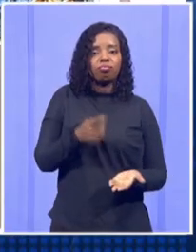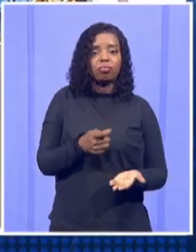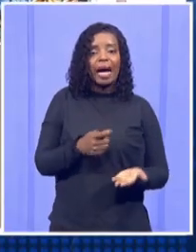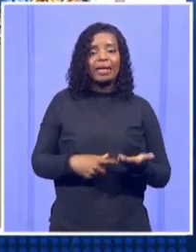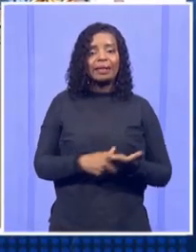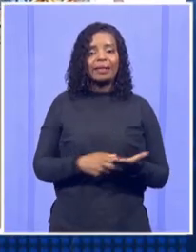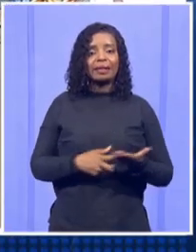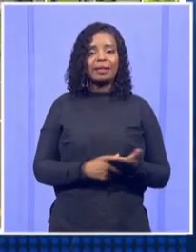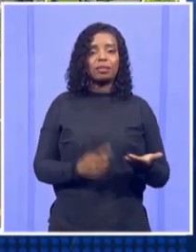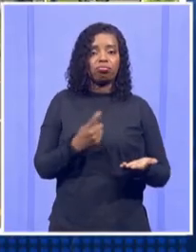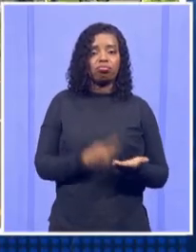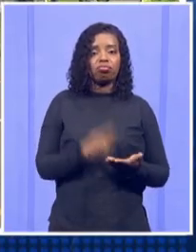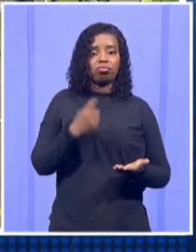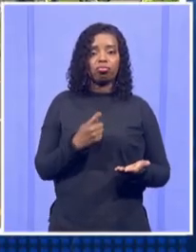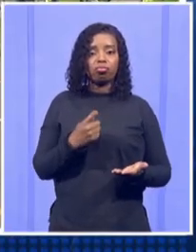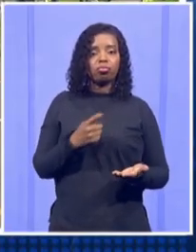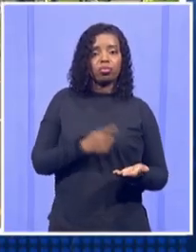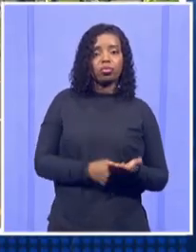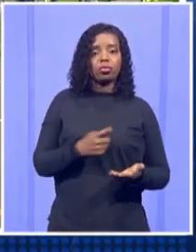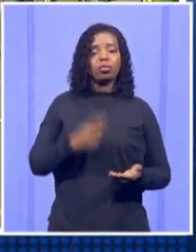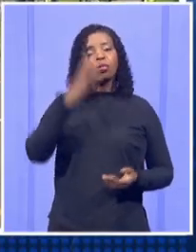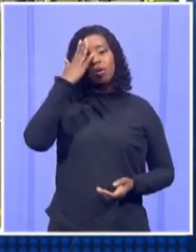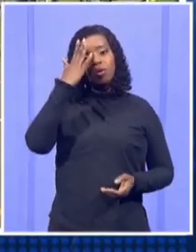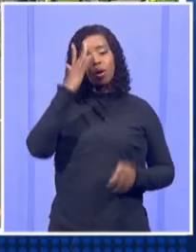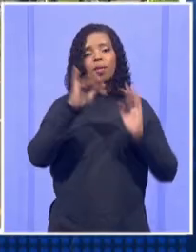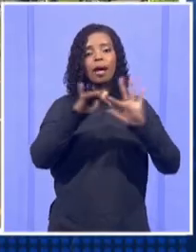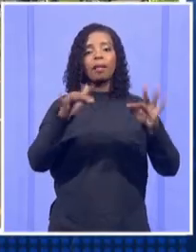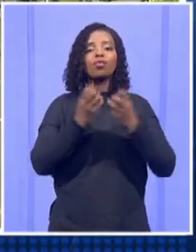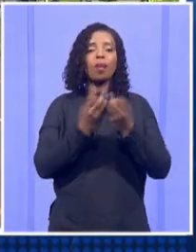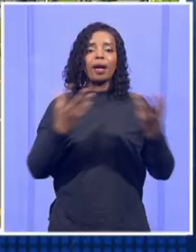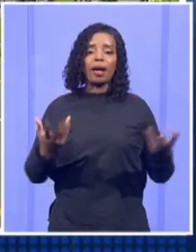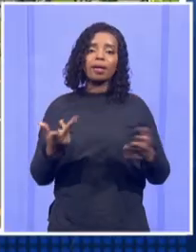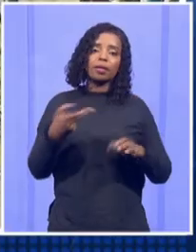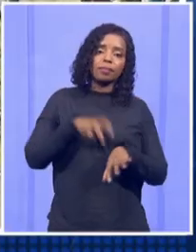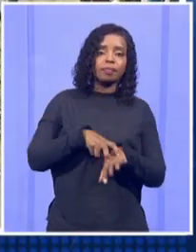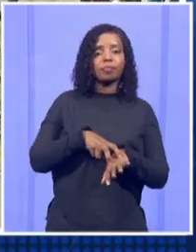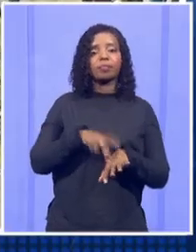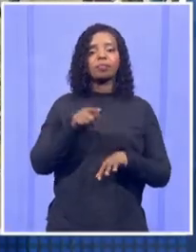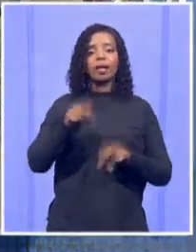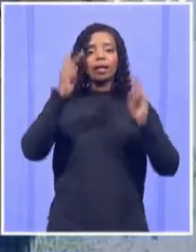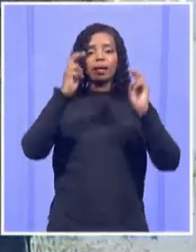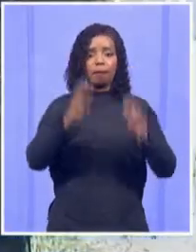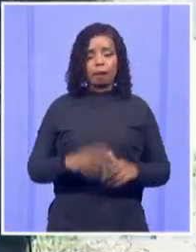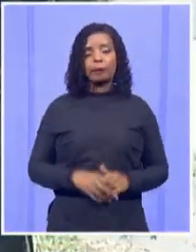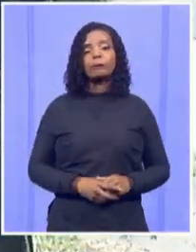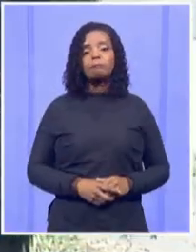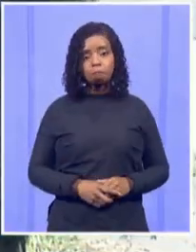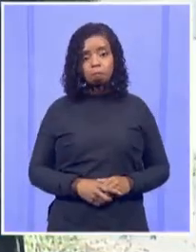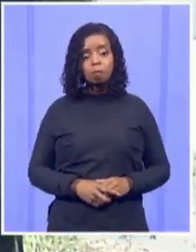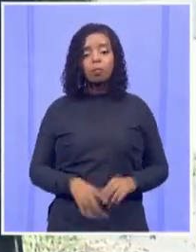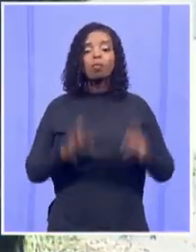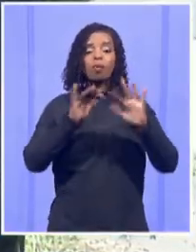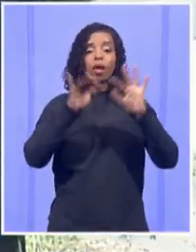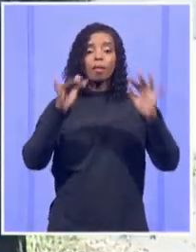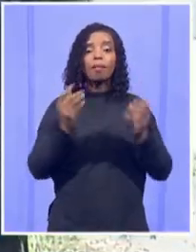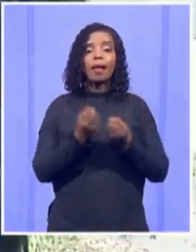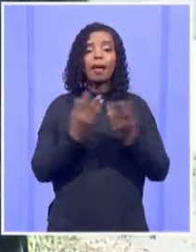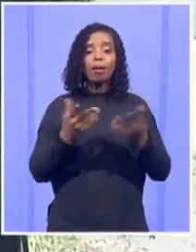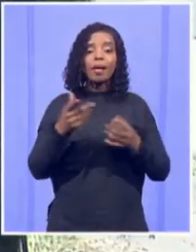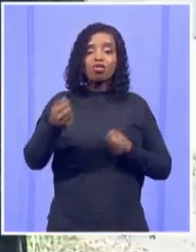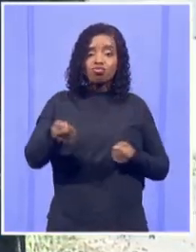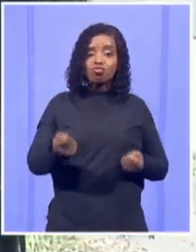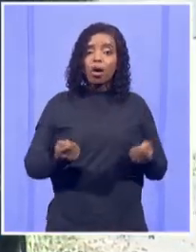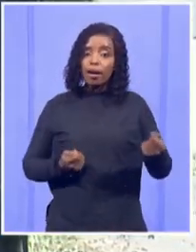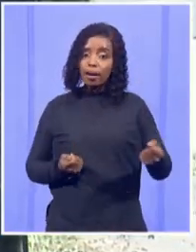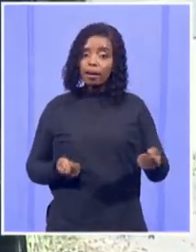the people that are getting inside the bus. So with that information, you can confirm how many people were in the truck, how many people were taken to hospitals, and